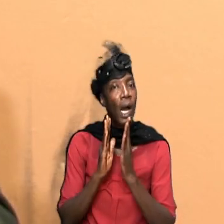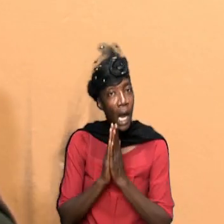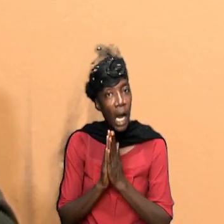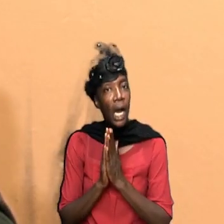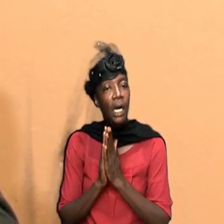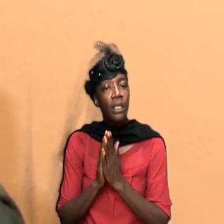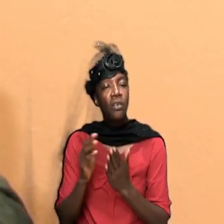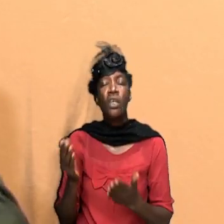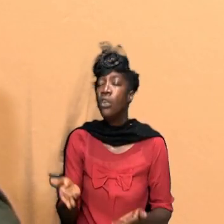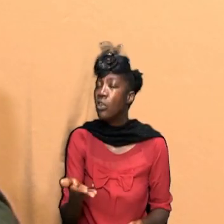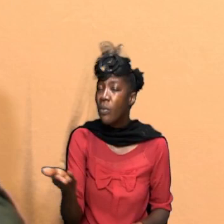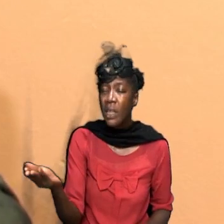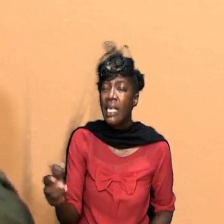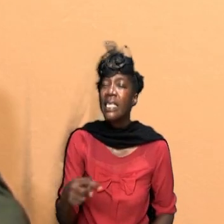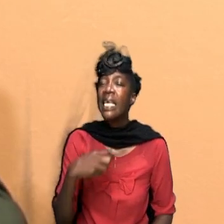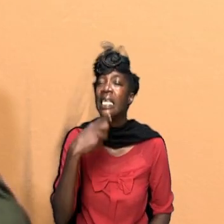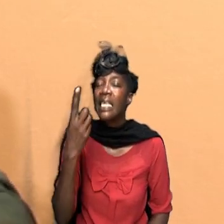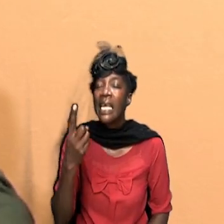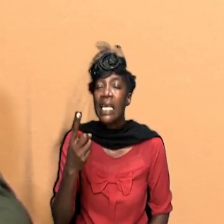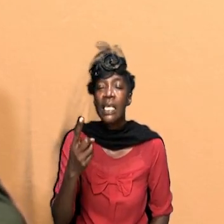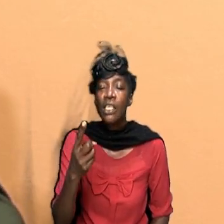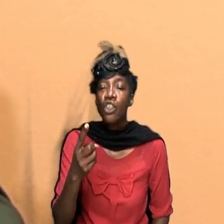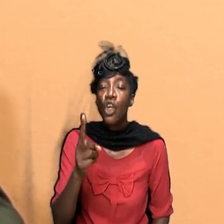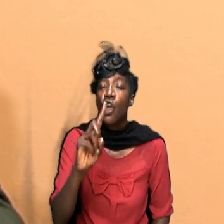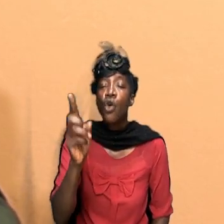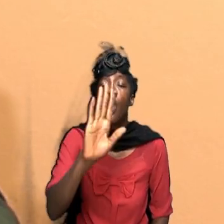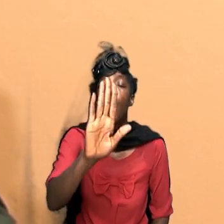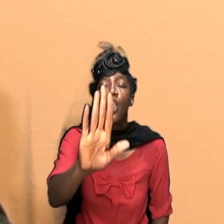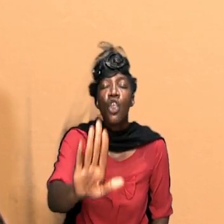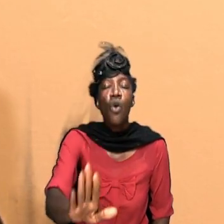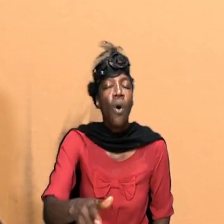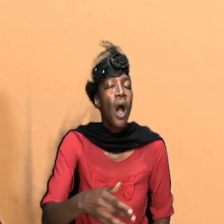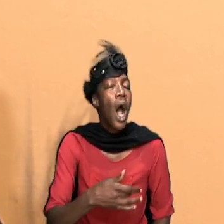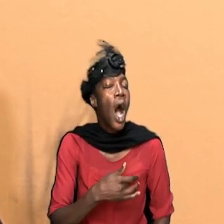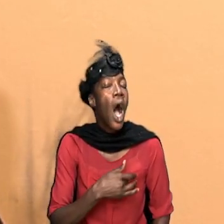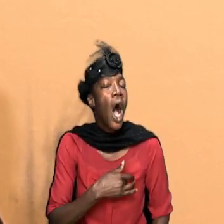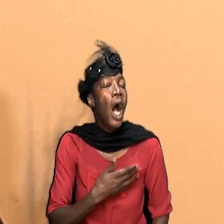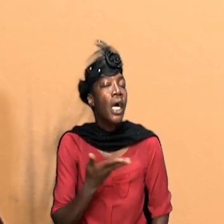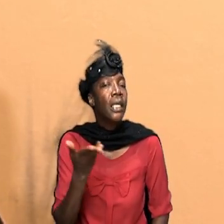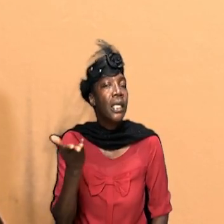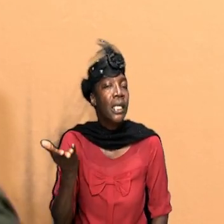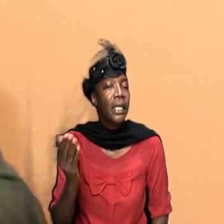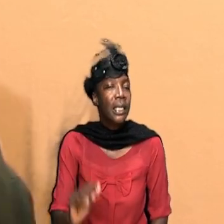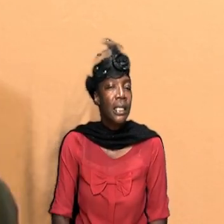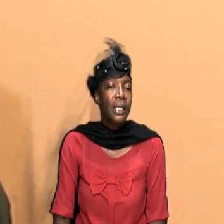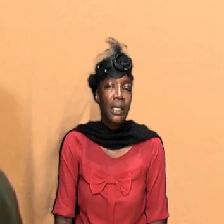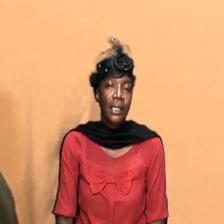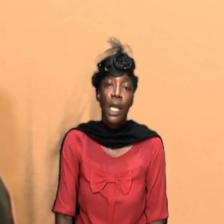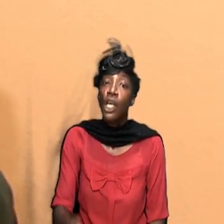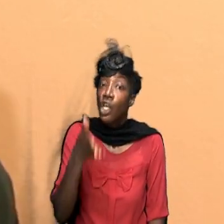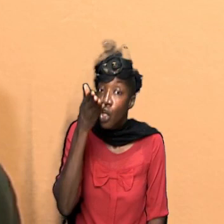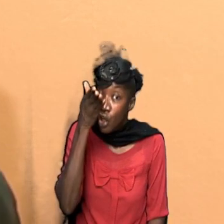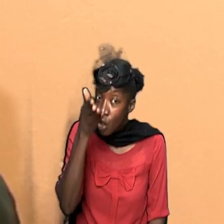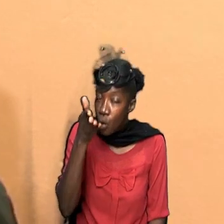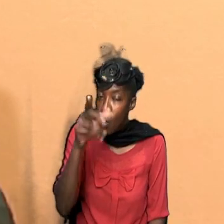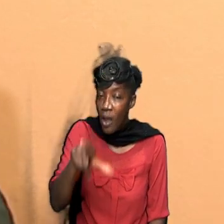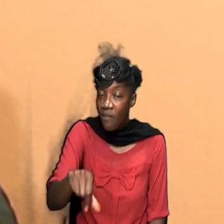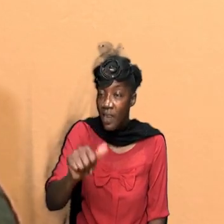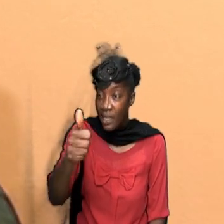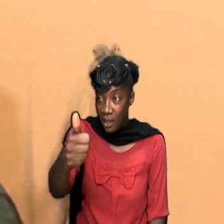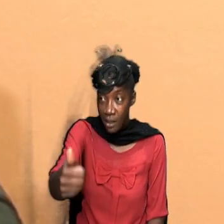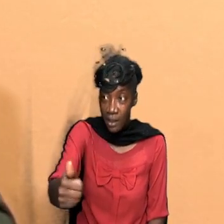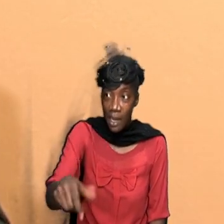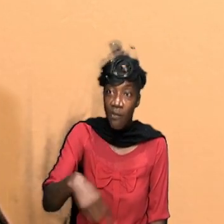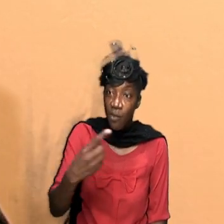for certain things, it tells where your heart is. So if you find yourself